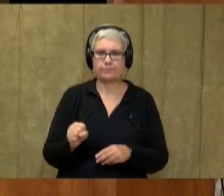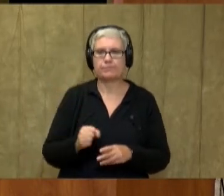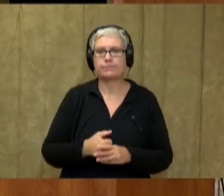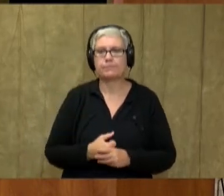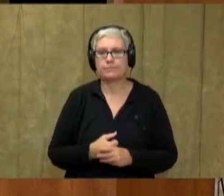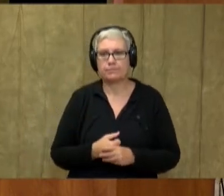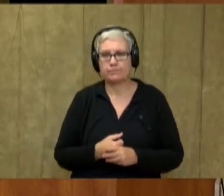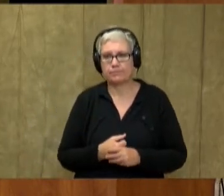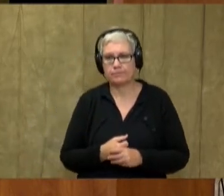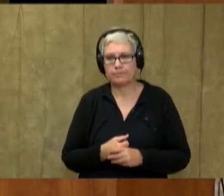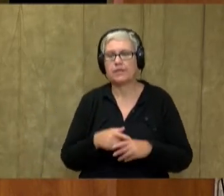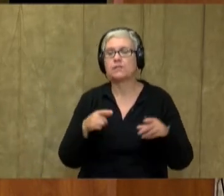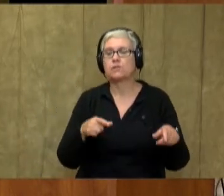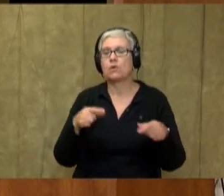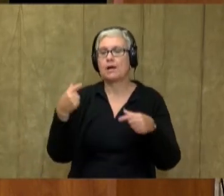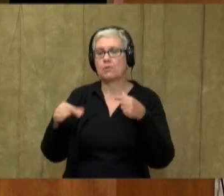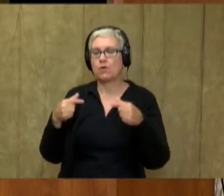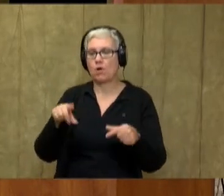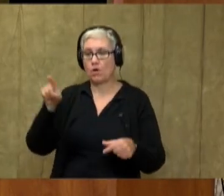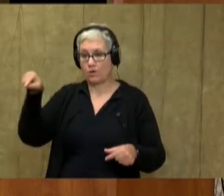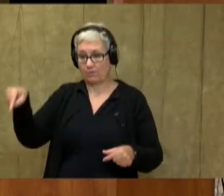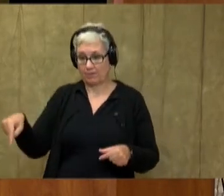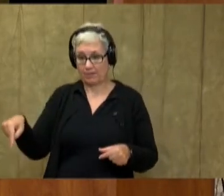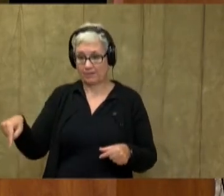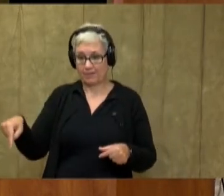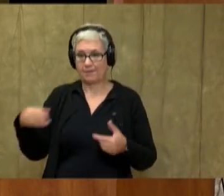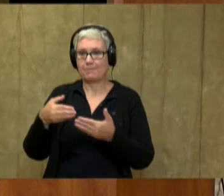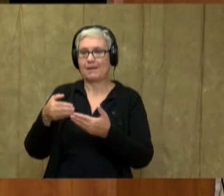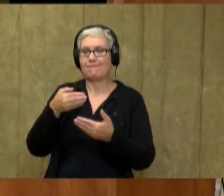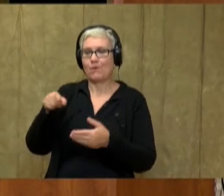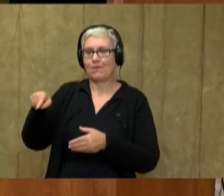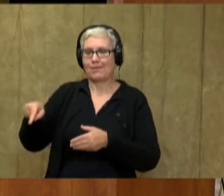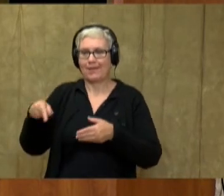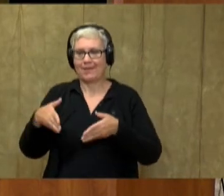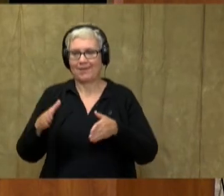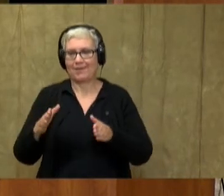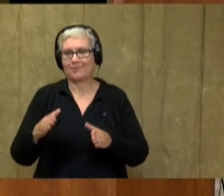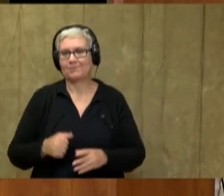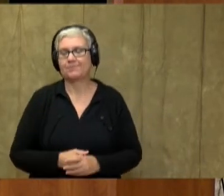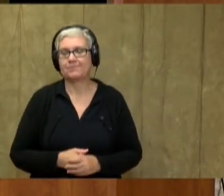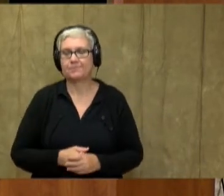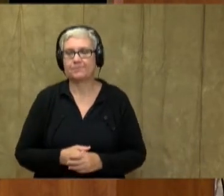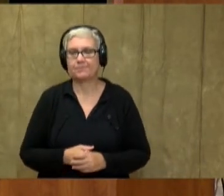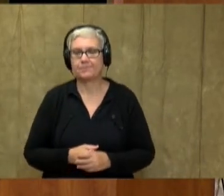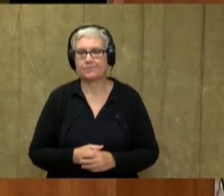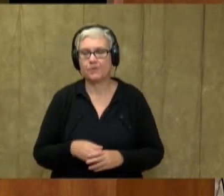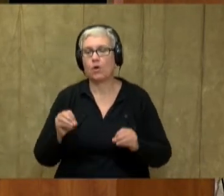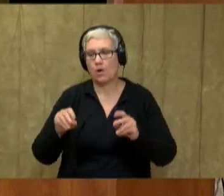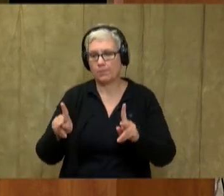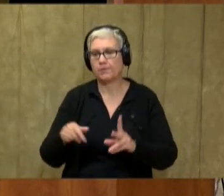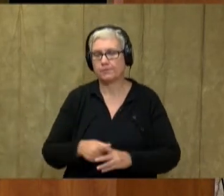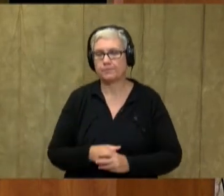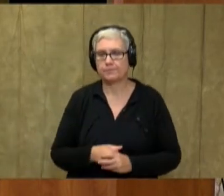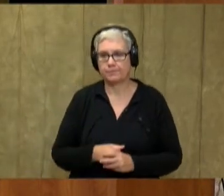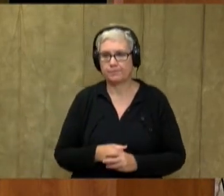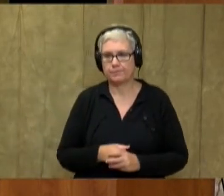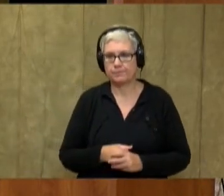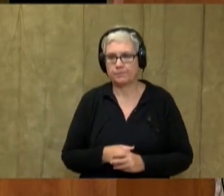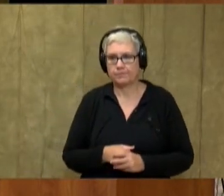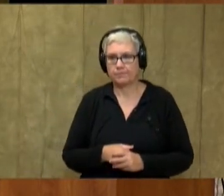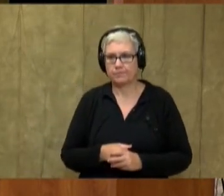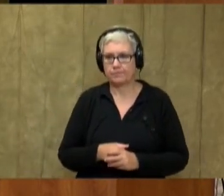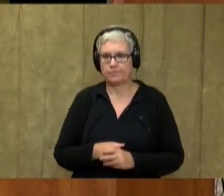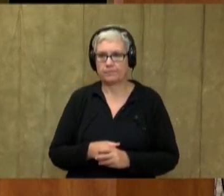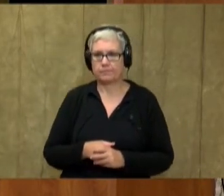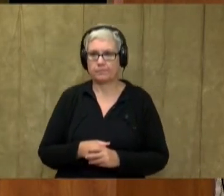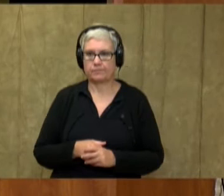to argue their claim before they have a chance to argue it, and then we're going to actually debunk or refute what they have to say,